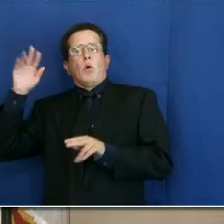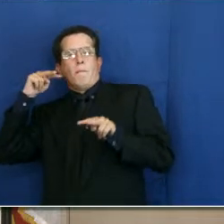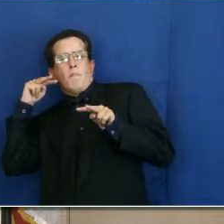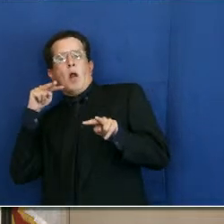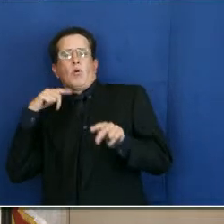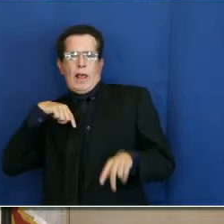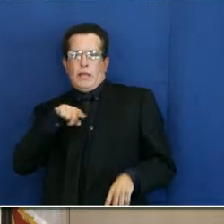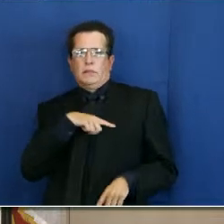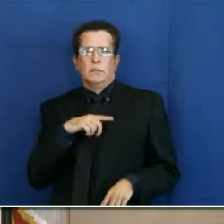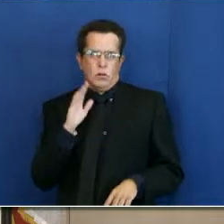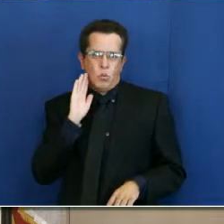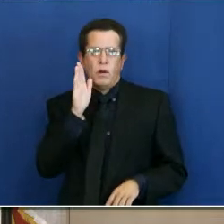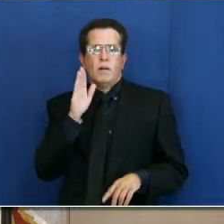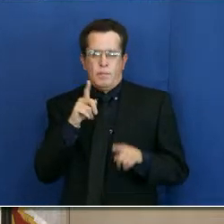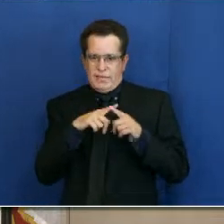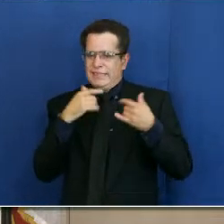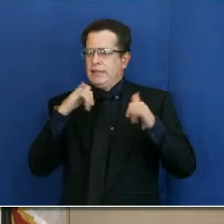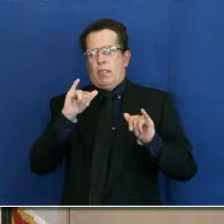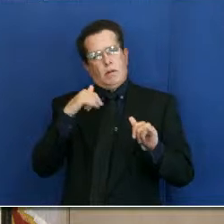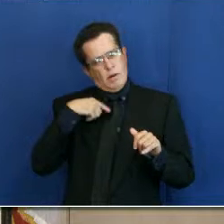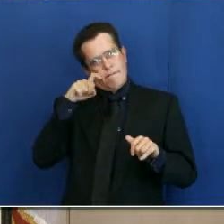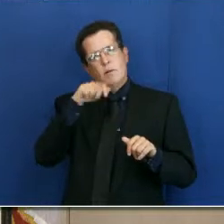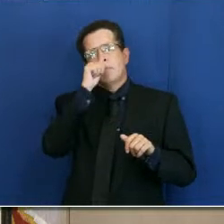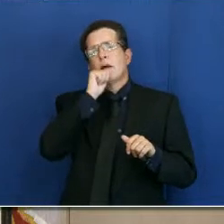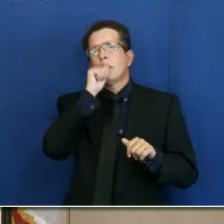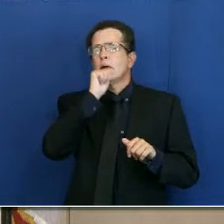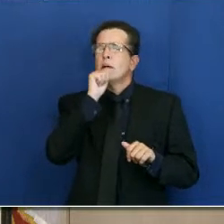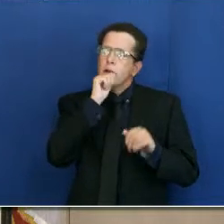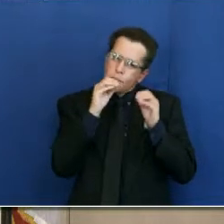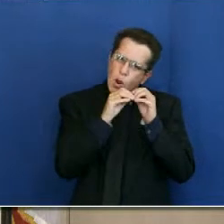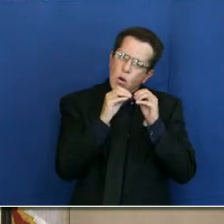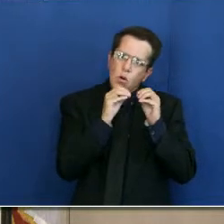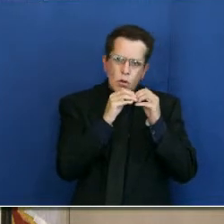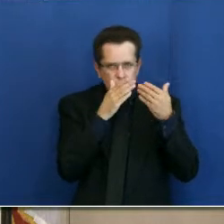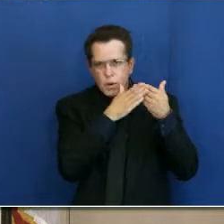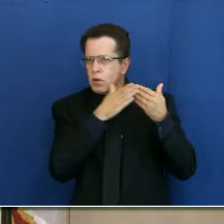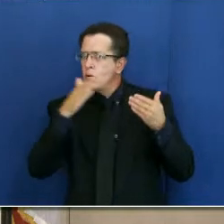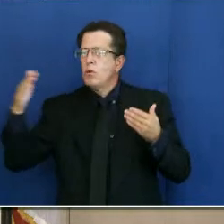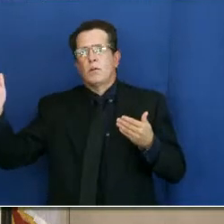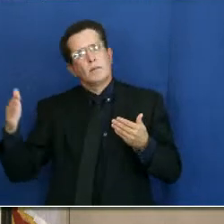the current posture and nature in which we are operating under. I think it is